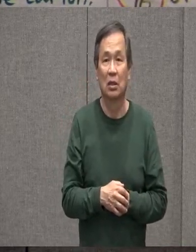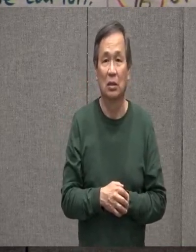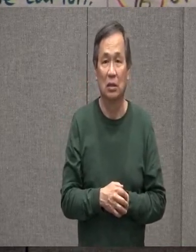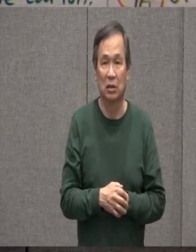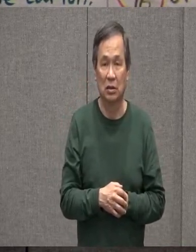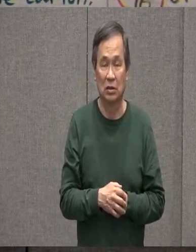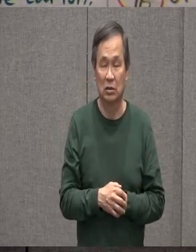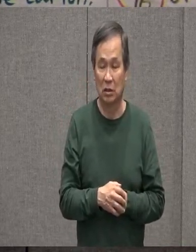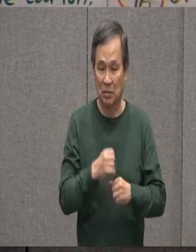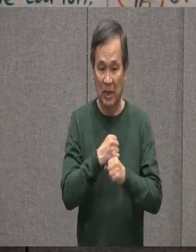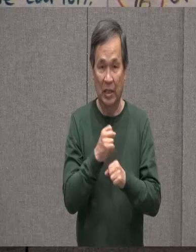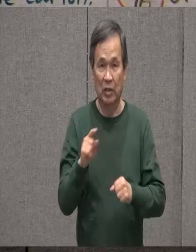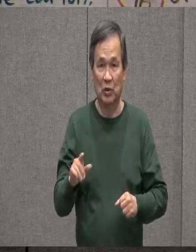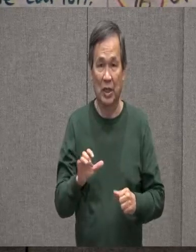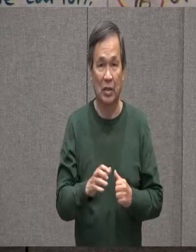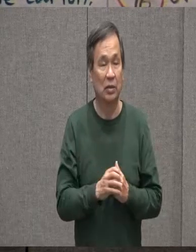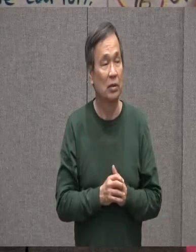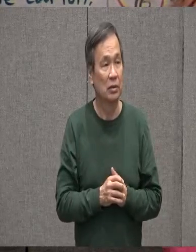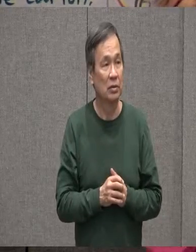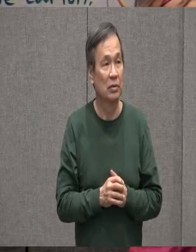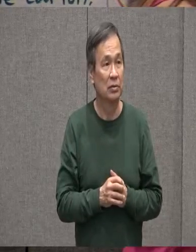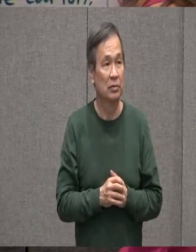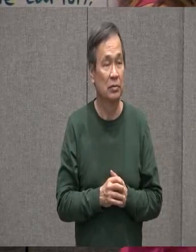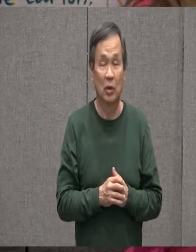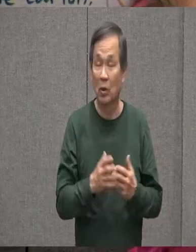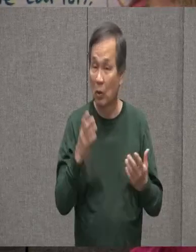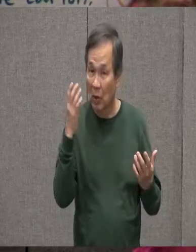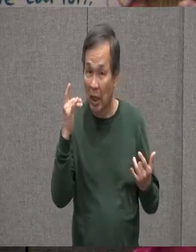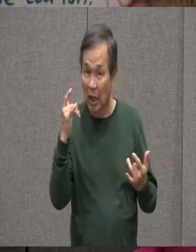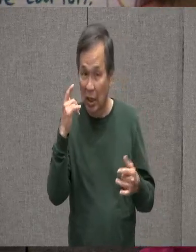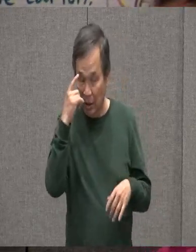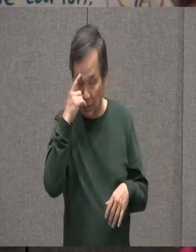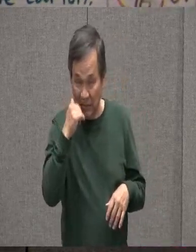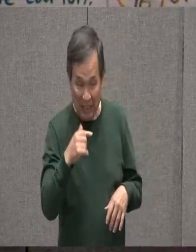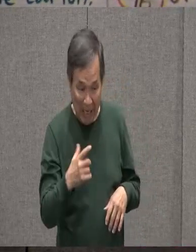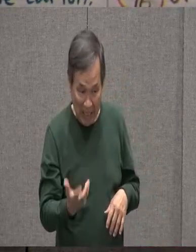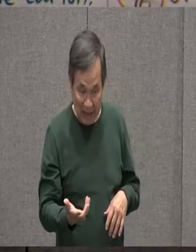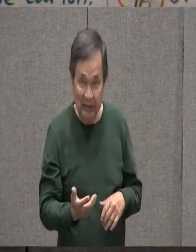what can I do here? What can I do to help me set it up?